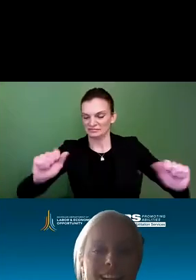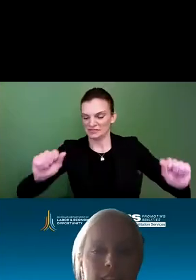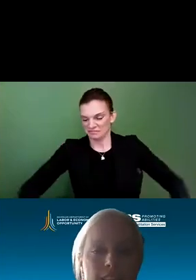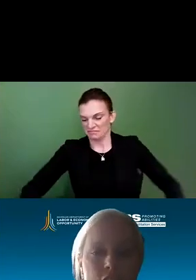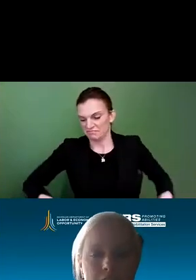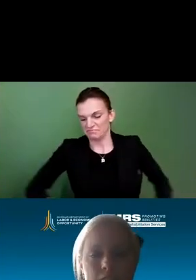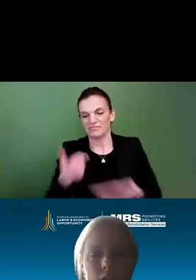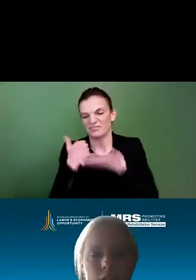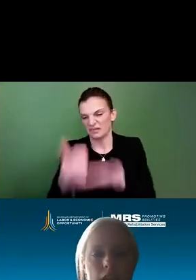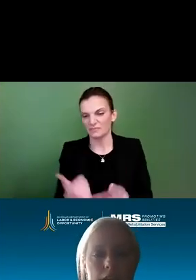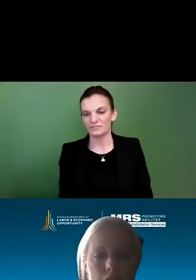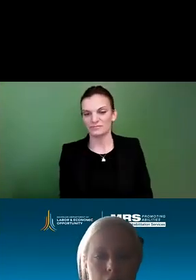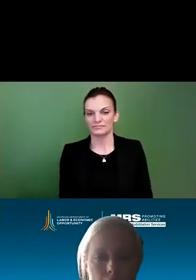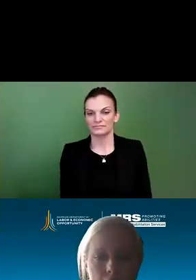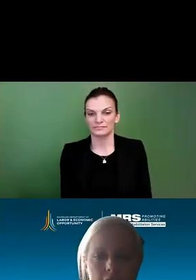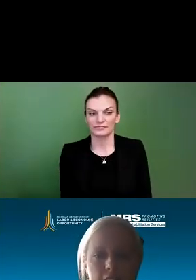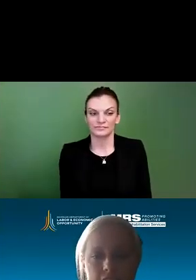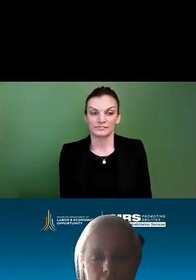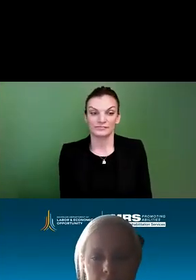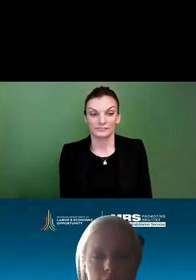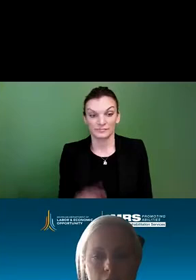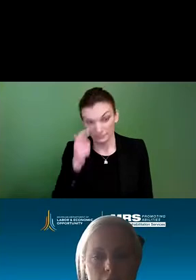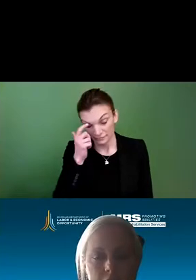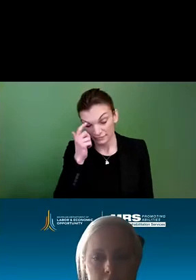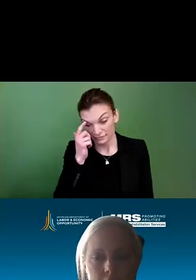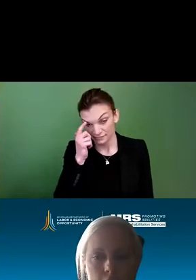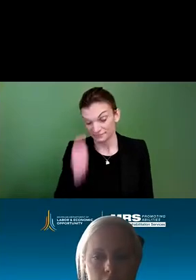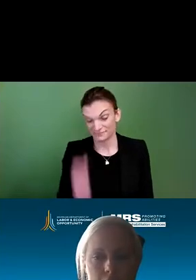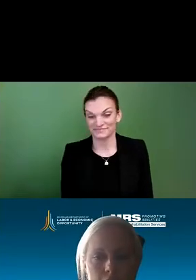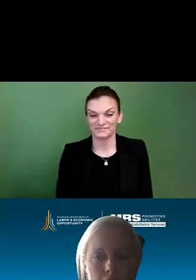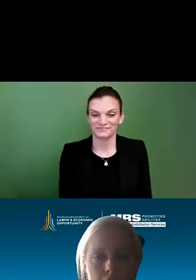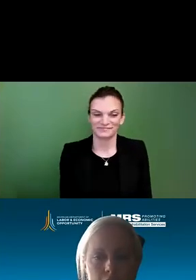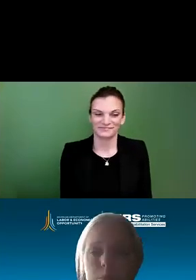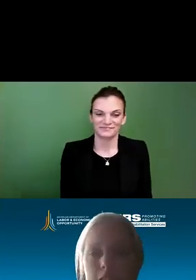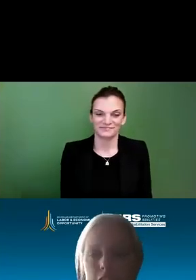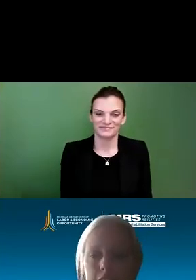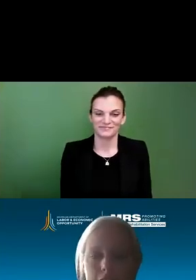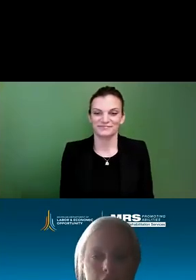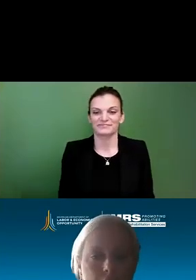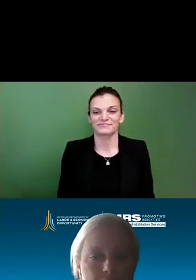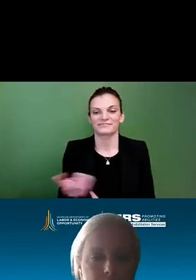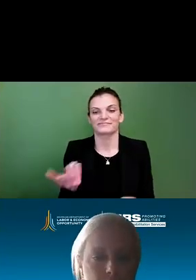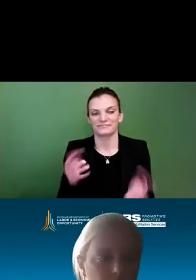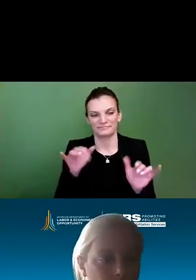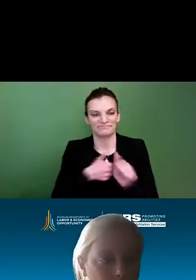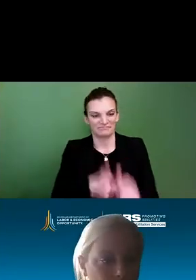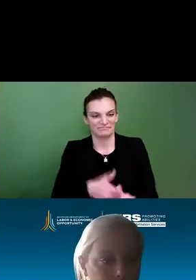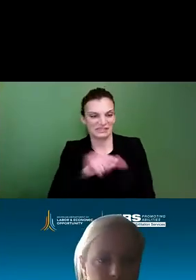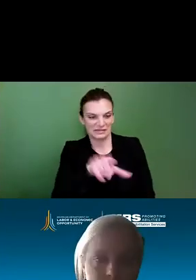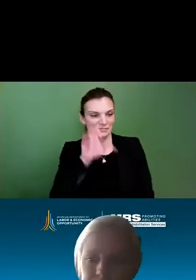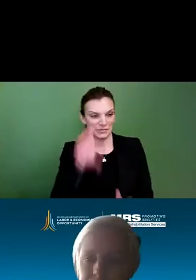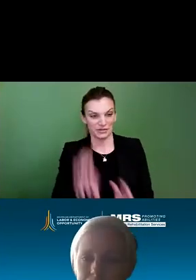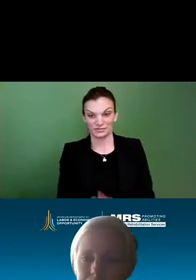with that discrepancy between the height of the desk and the height of your chair, so that you're positioned again like that figure on the